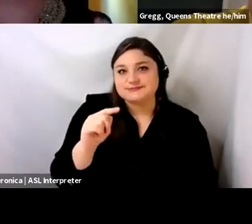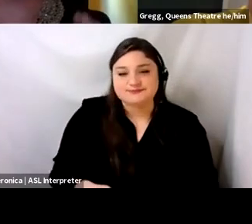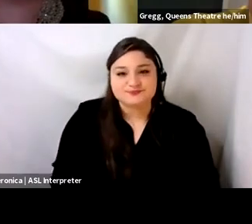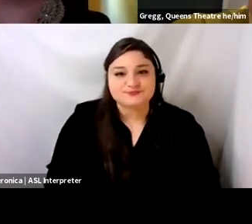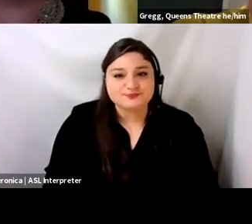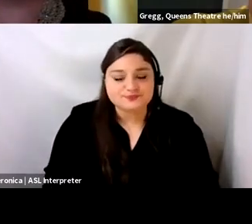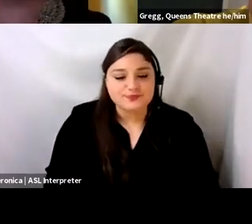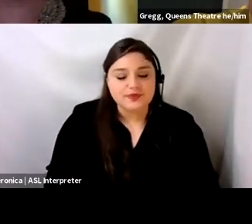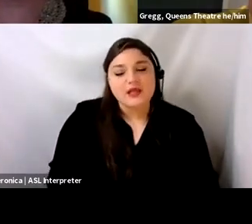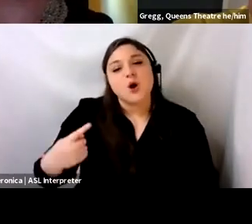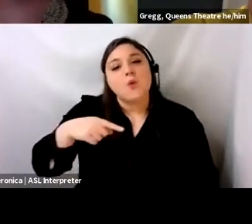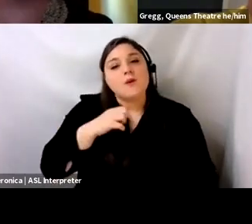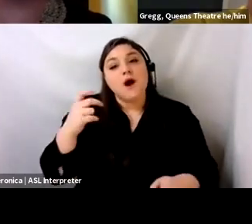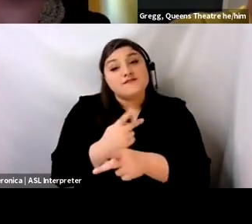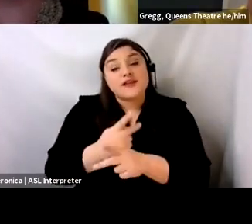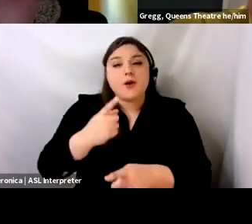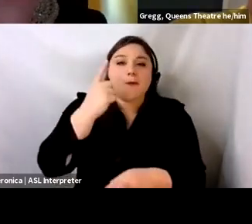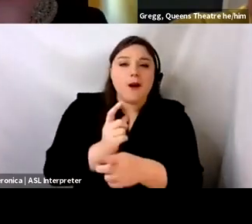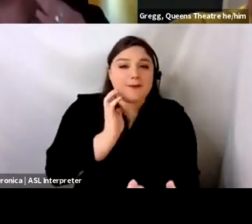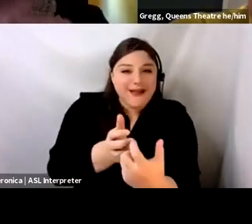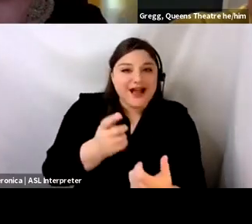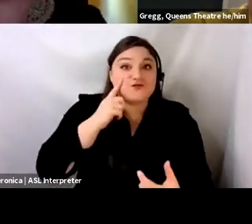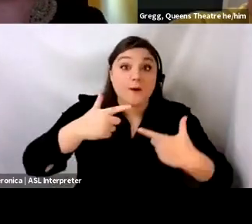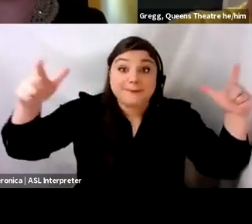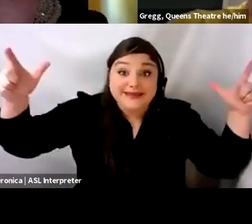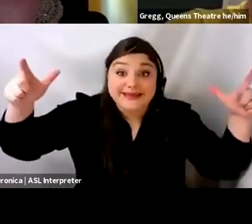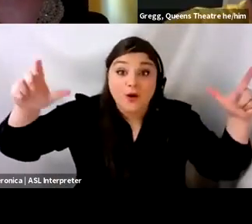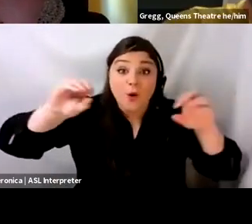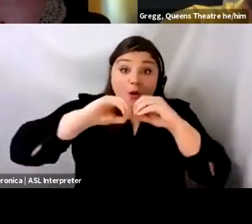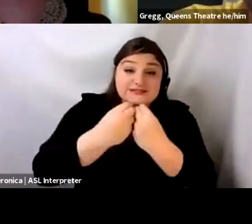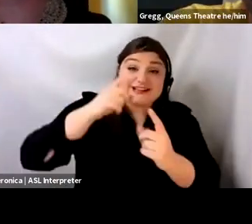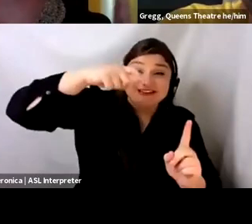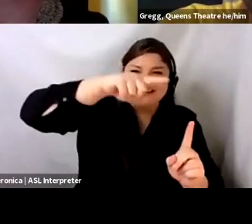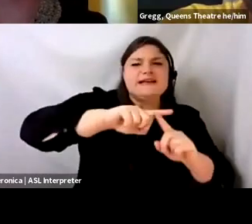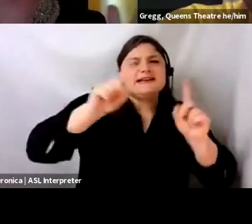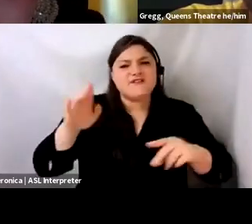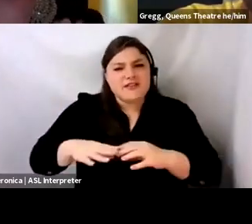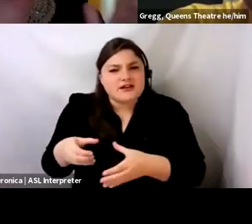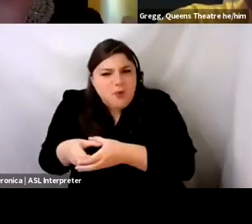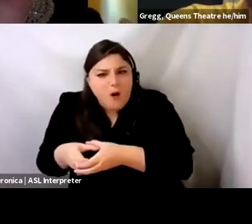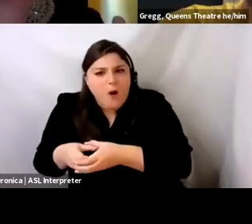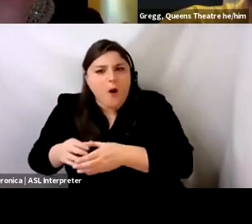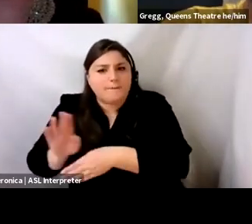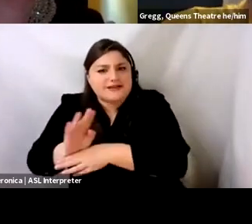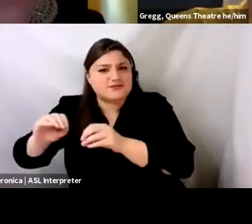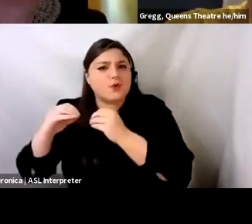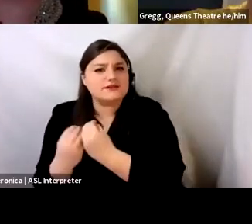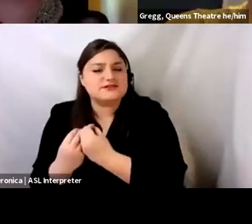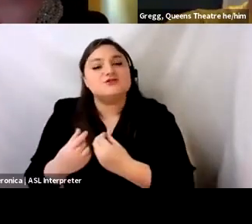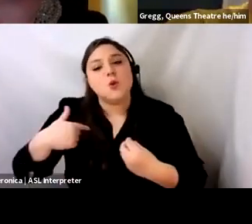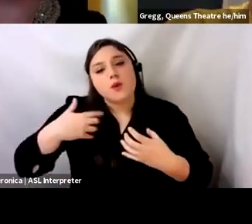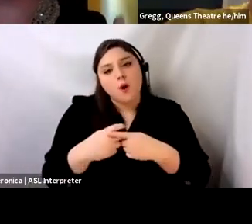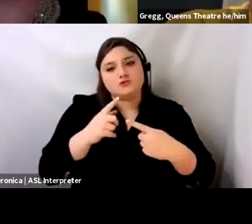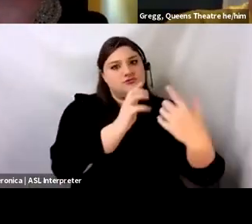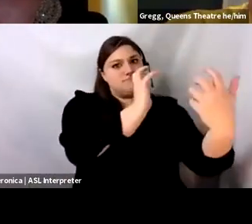sizes of organizations, different needs of organizations, and also taking a look at what has happened over the past couple of months and